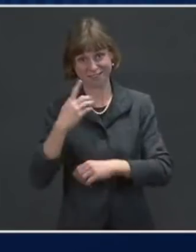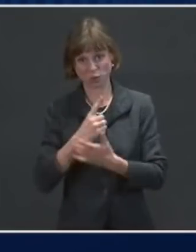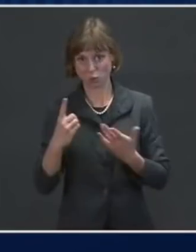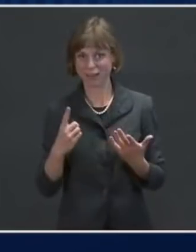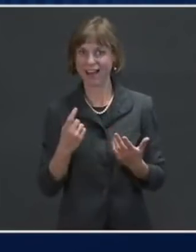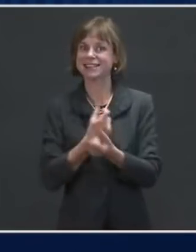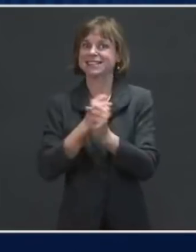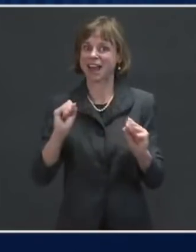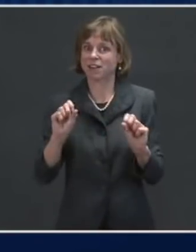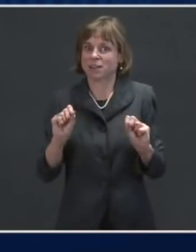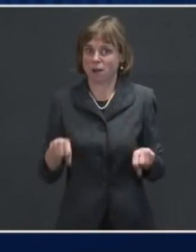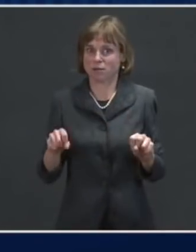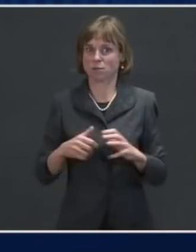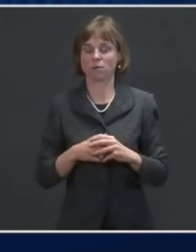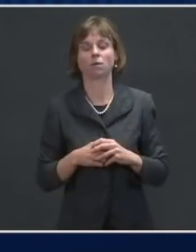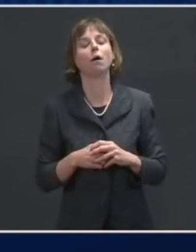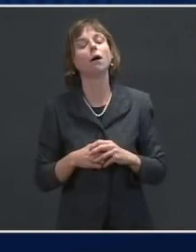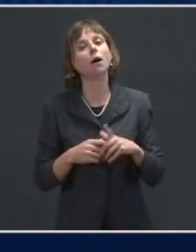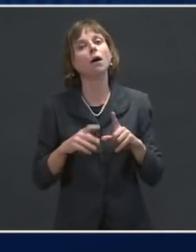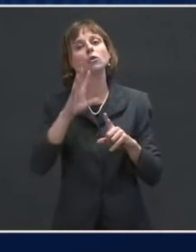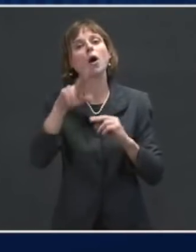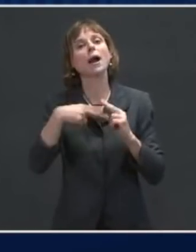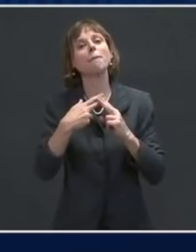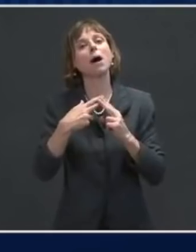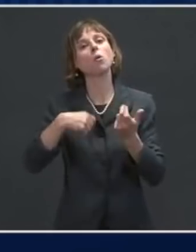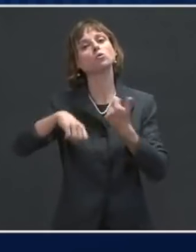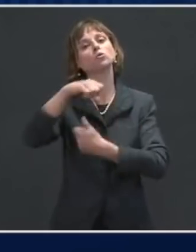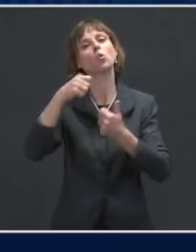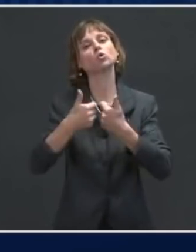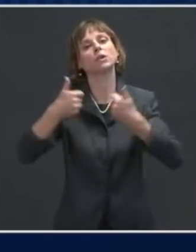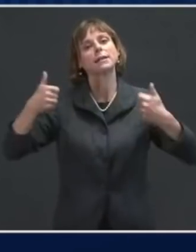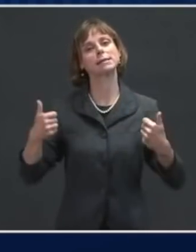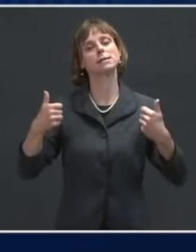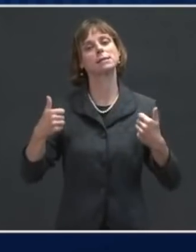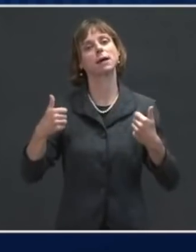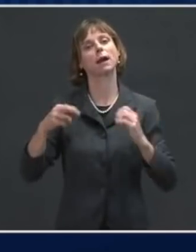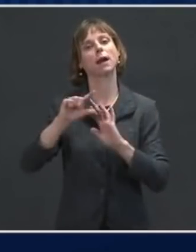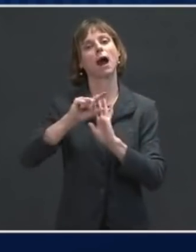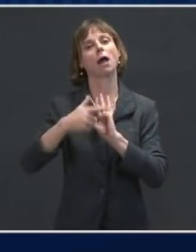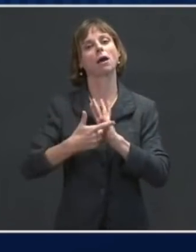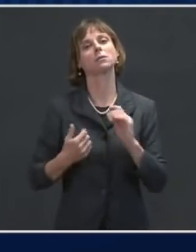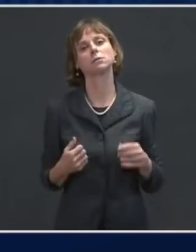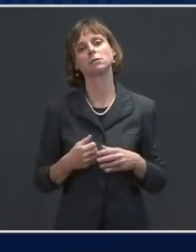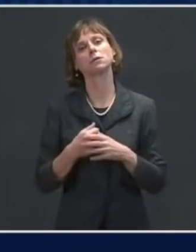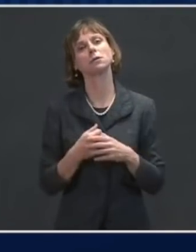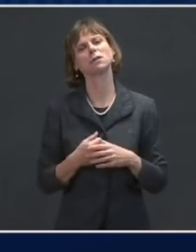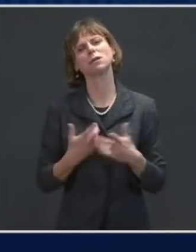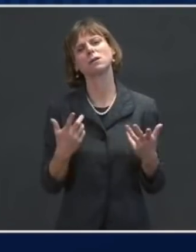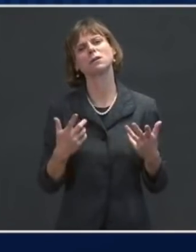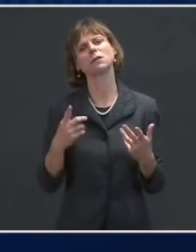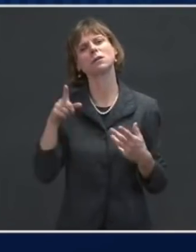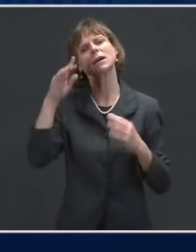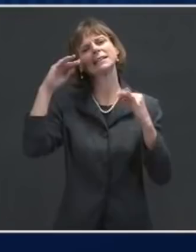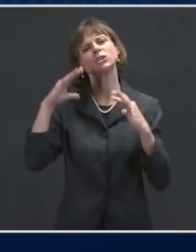our colleagues who could not be here because of social distancing guidelines. What do you say to teachers who are nervous about going back into